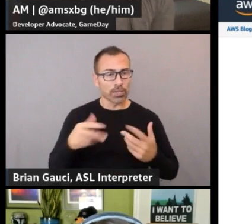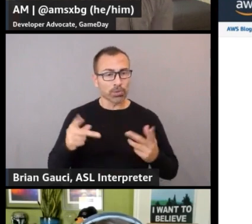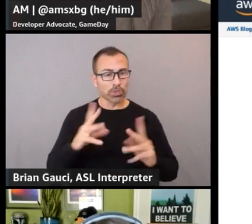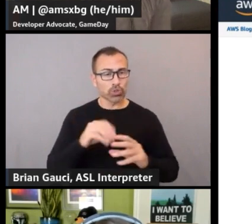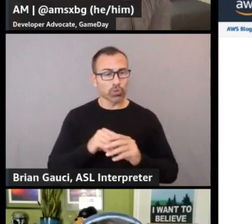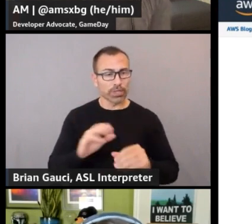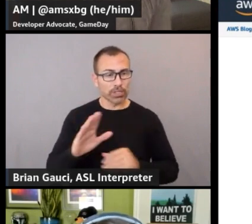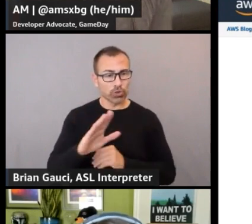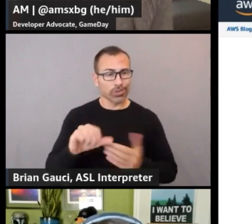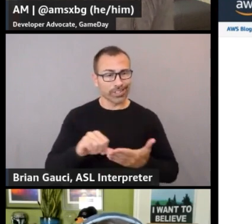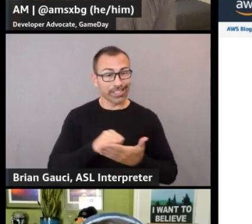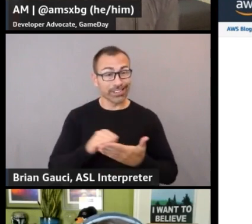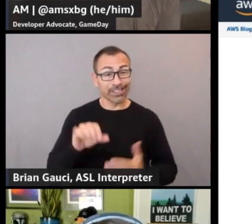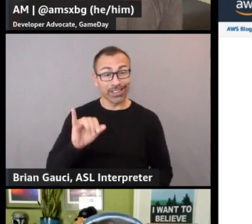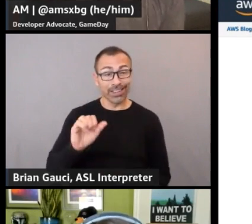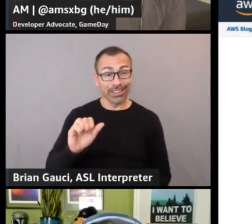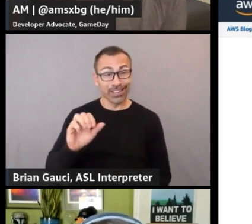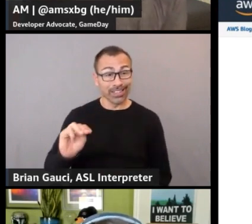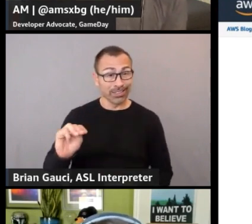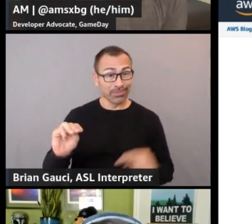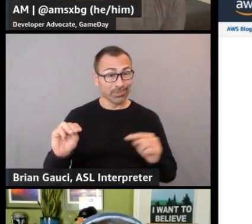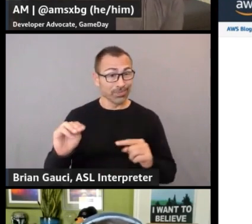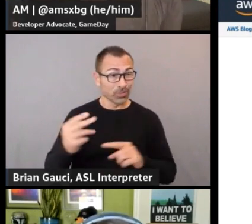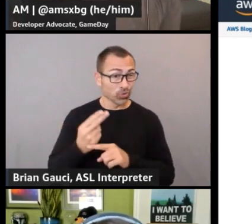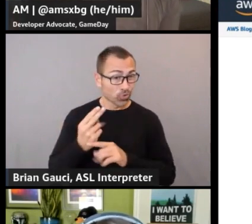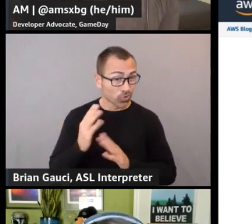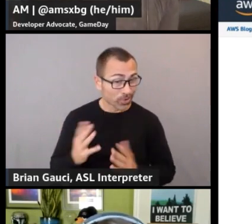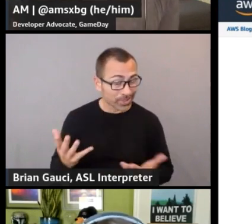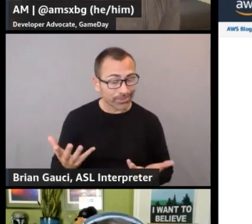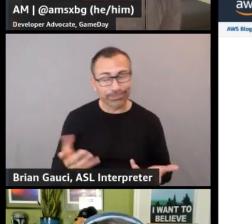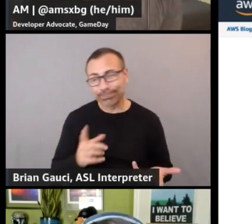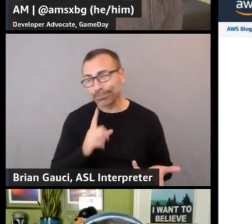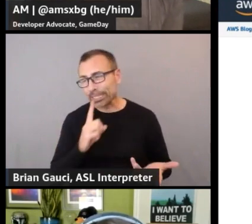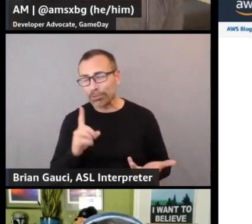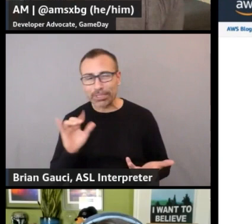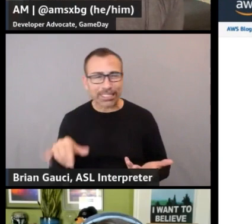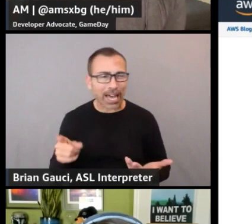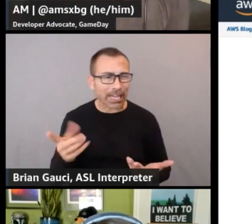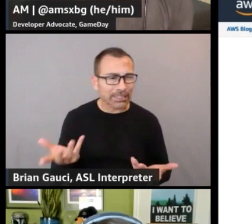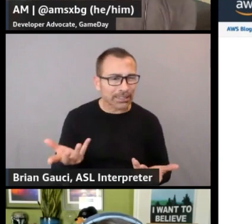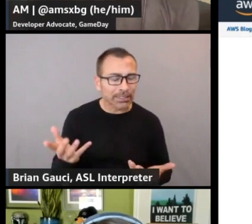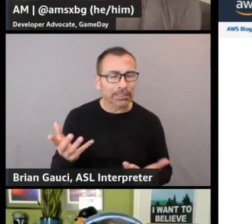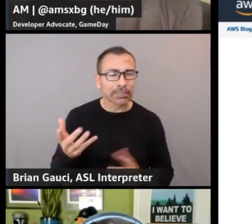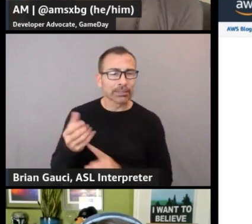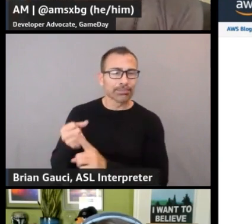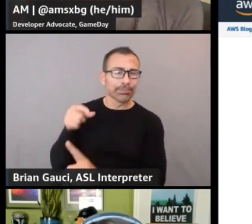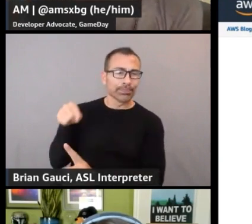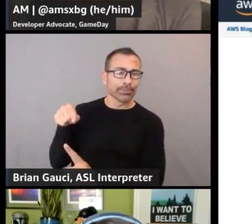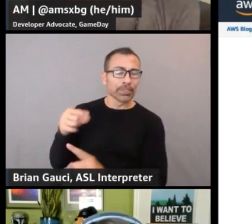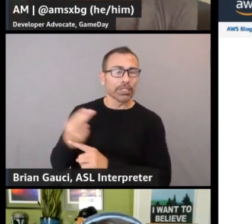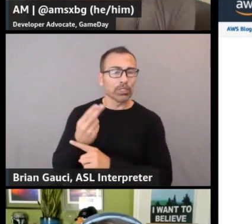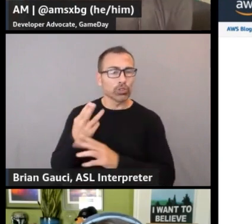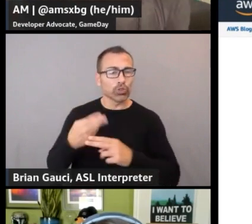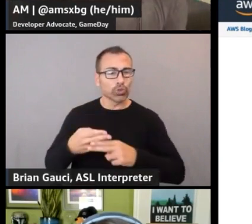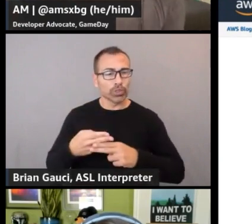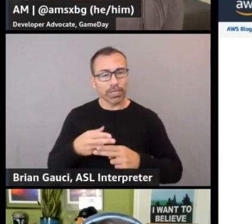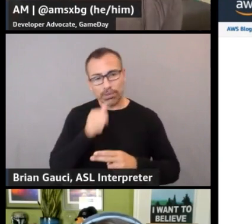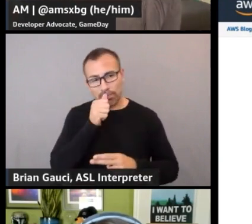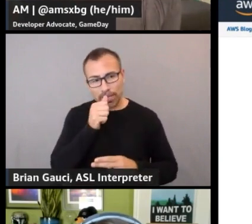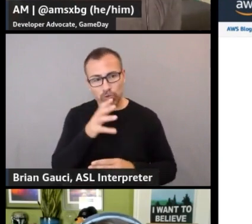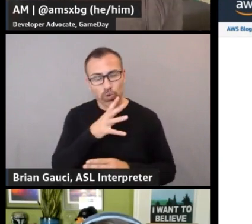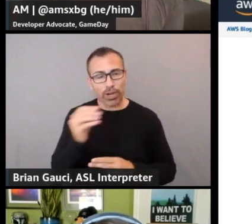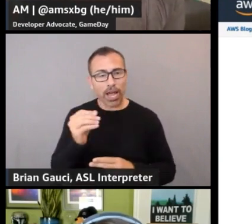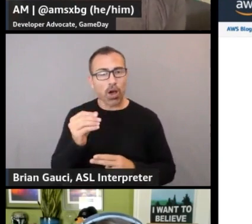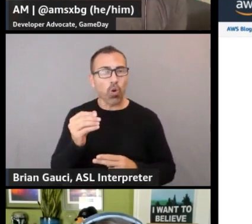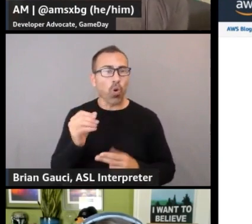about IAM users, it's in a nutshell, it's a username and password or credential which